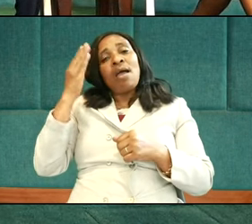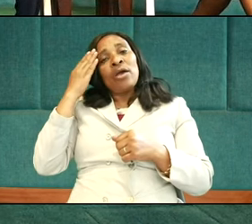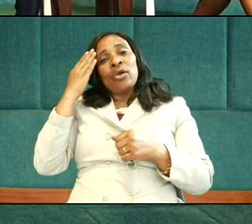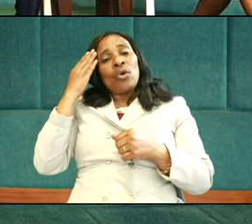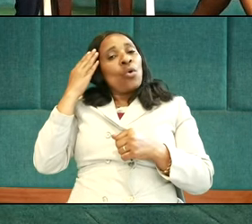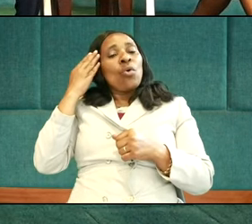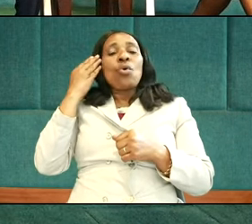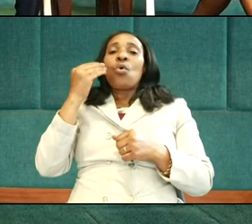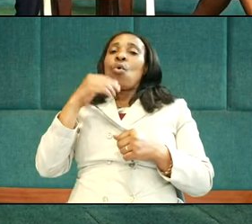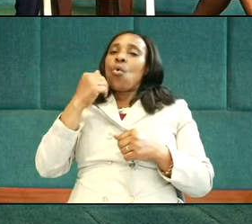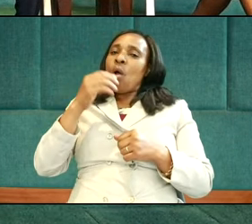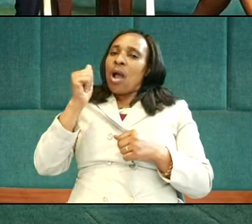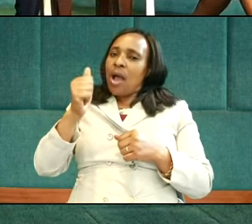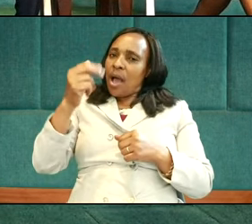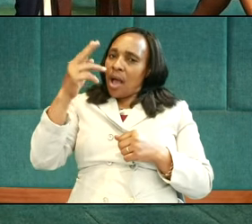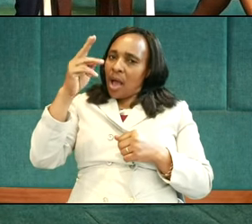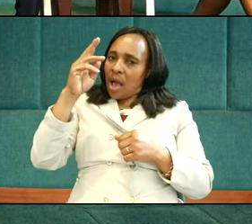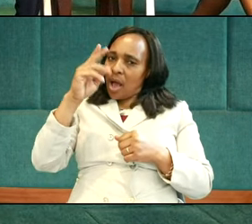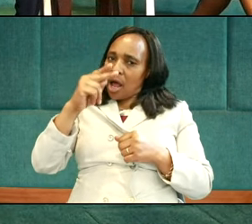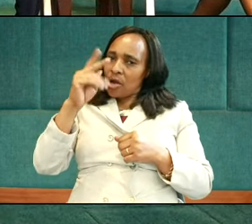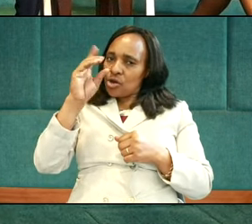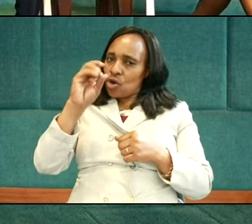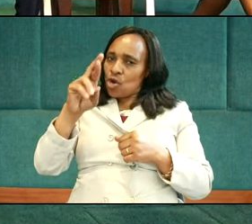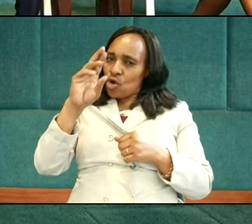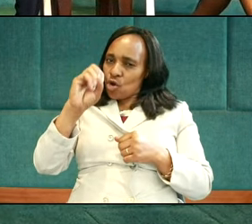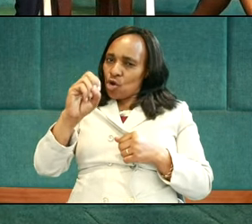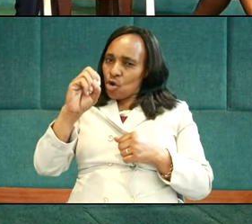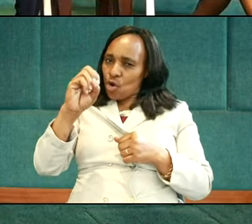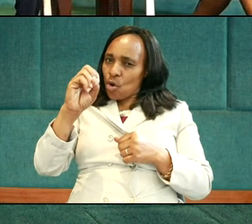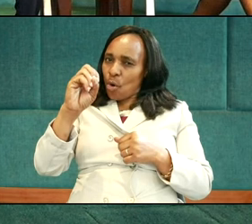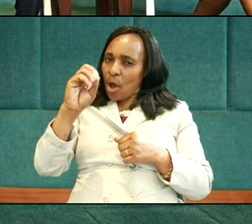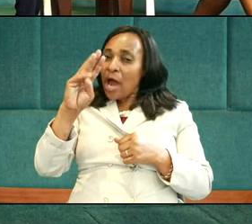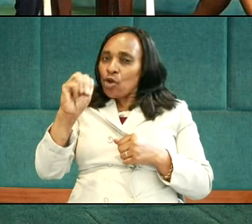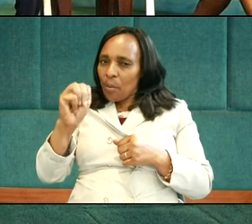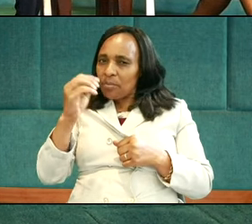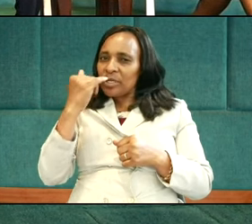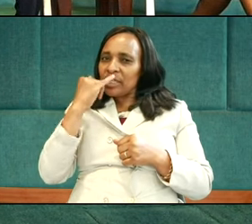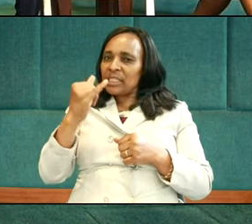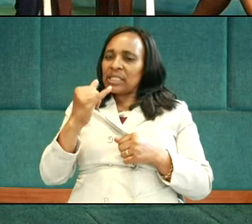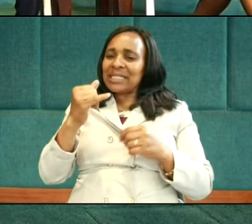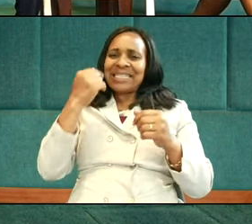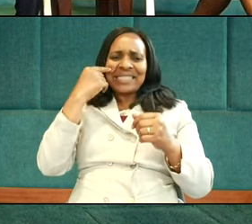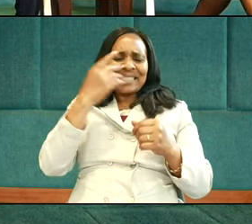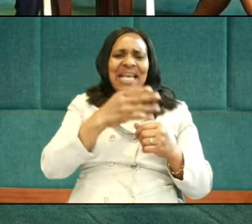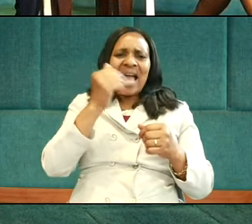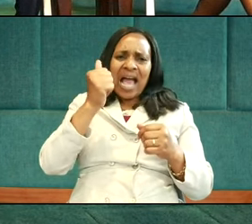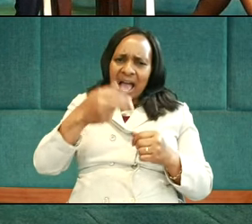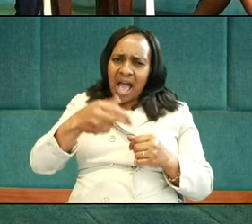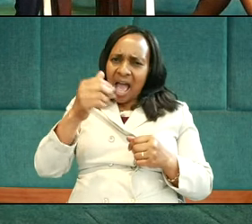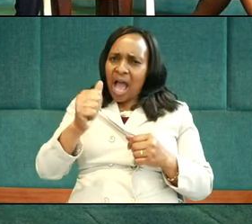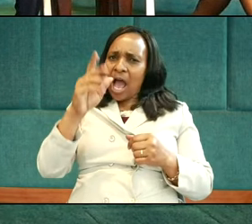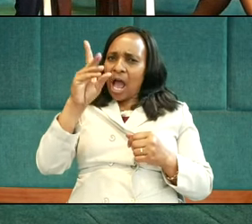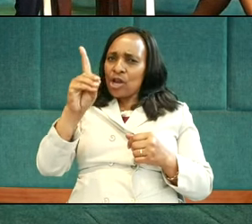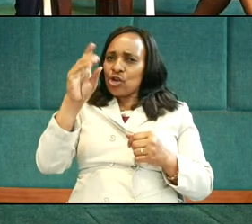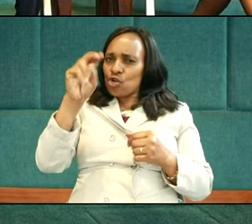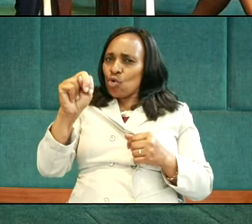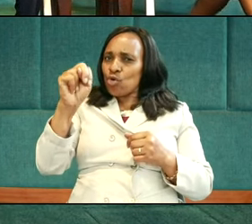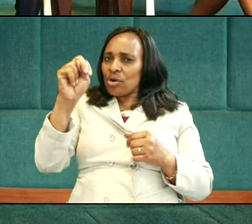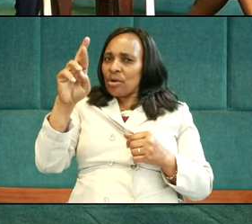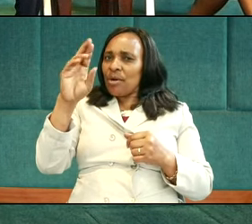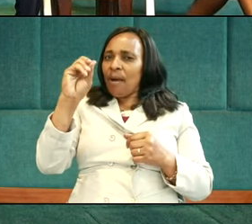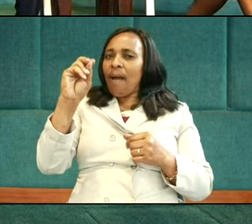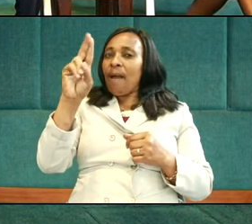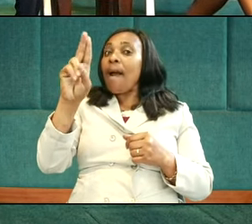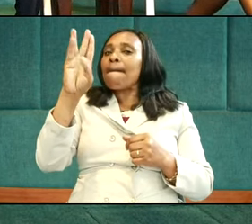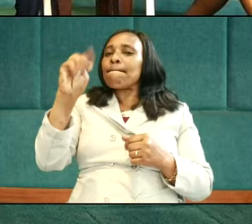I know who Adoram is, and from the story we can see that Adoram, or Adoniram,